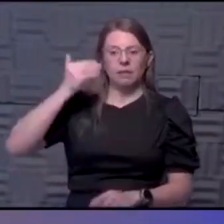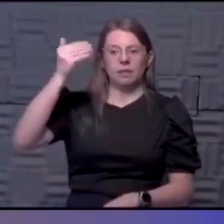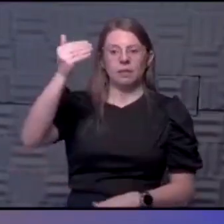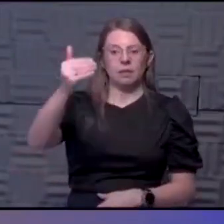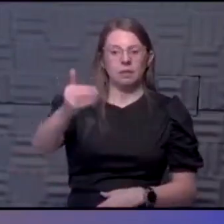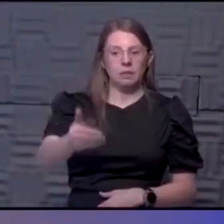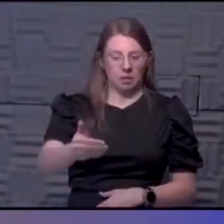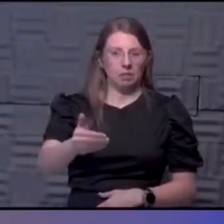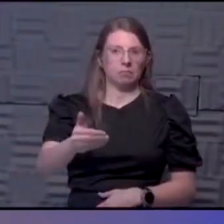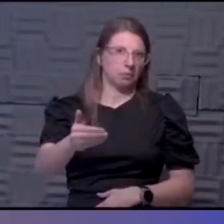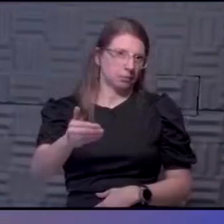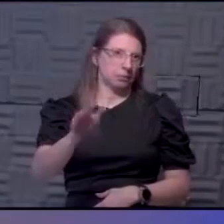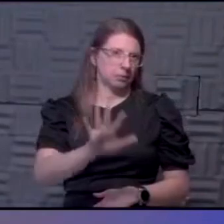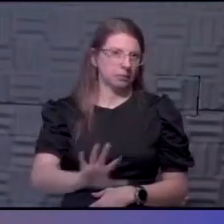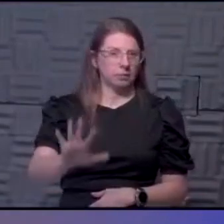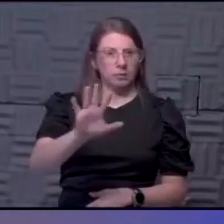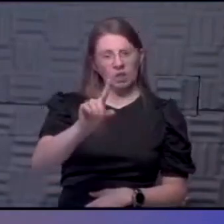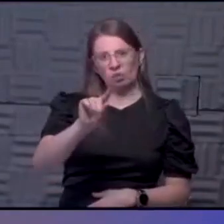line, about